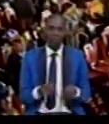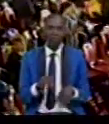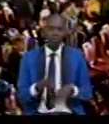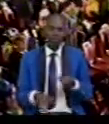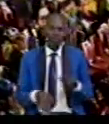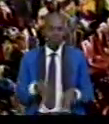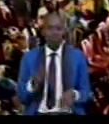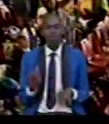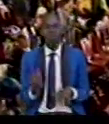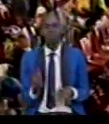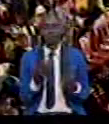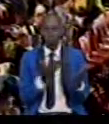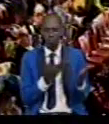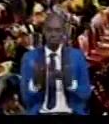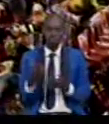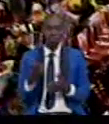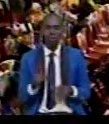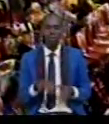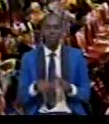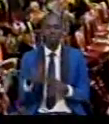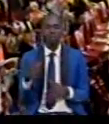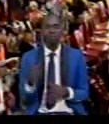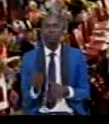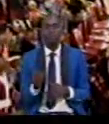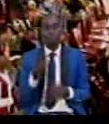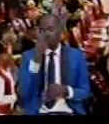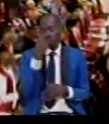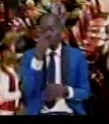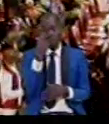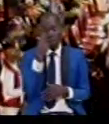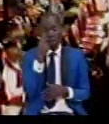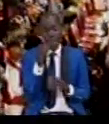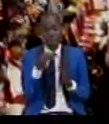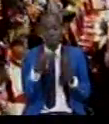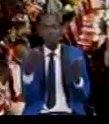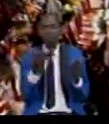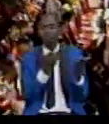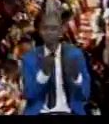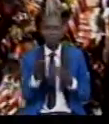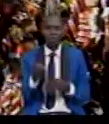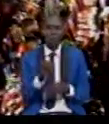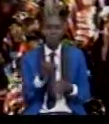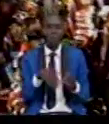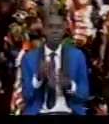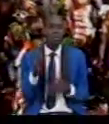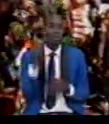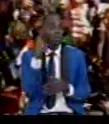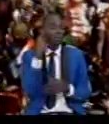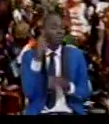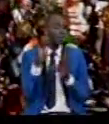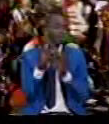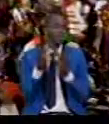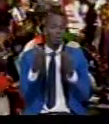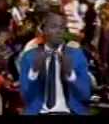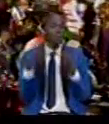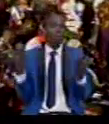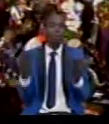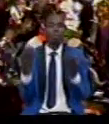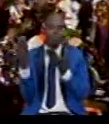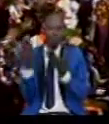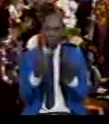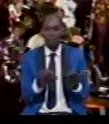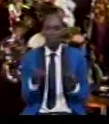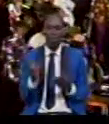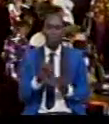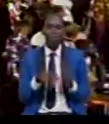out. The blind seeing, bring them out. The deaf hearing, bring them out. Those with what doctors